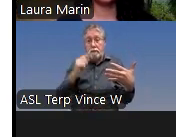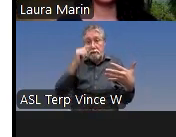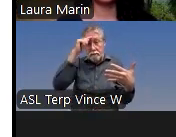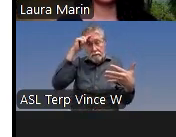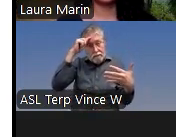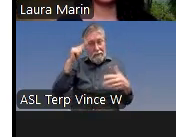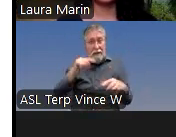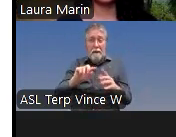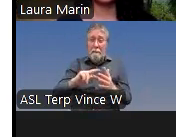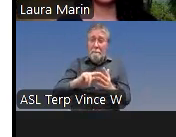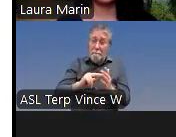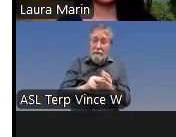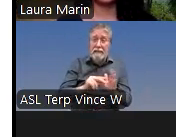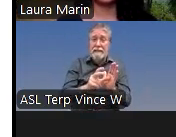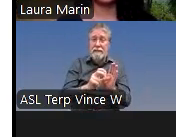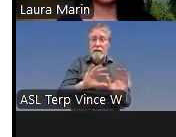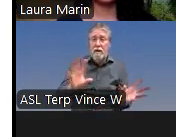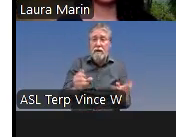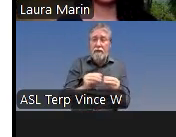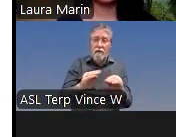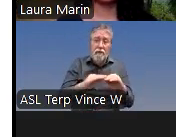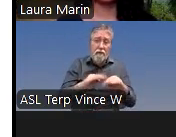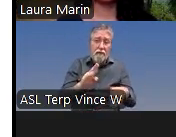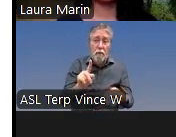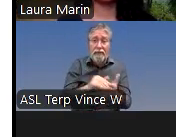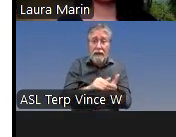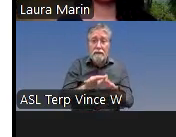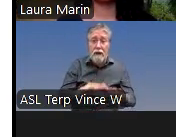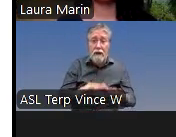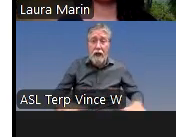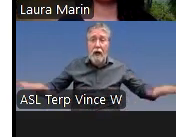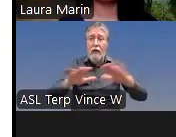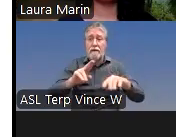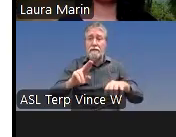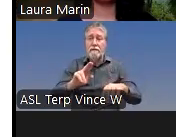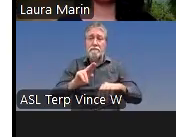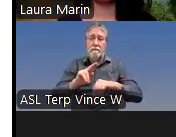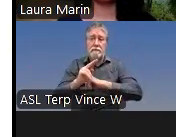sensors across the nation. Pretty unbelievable resource.